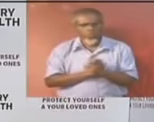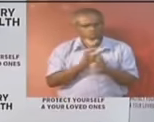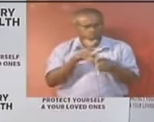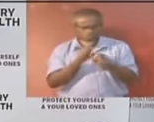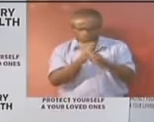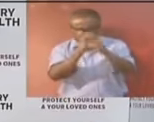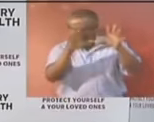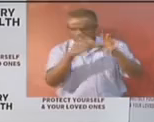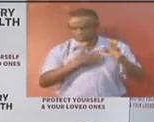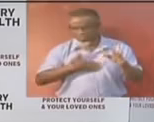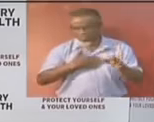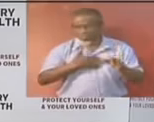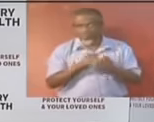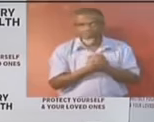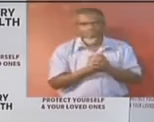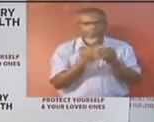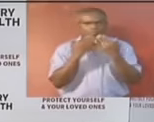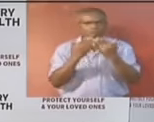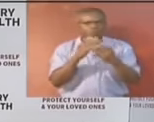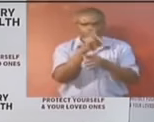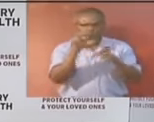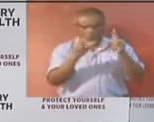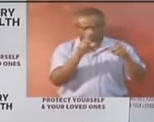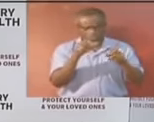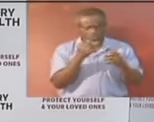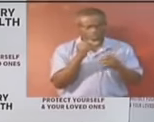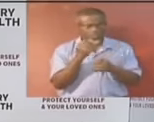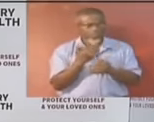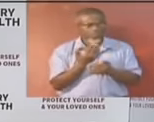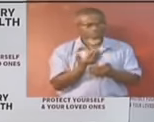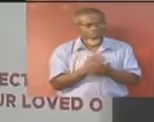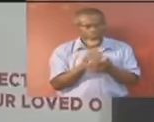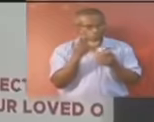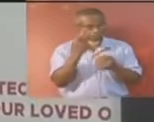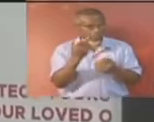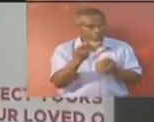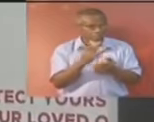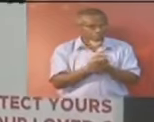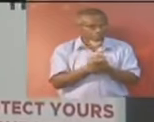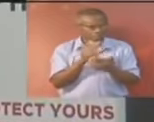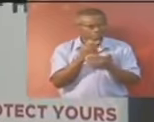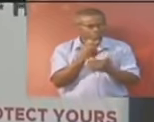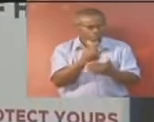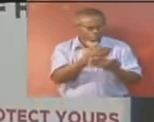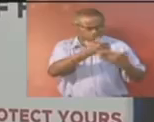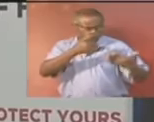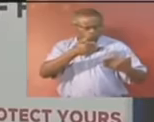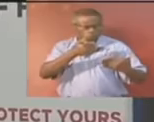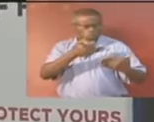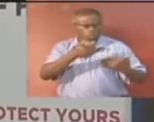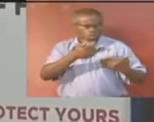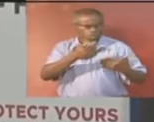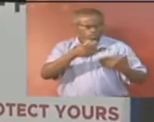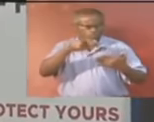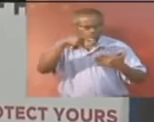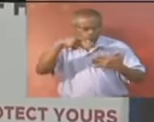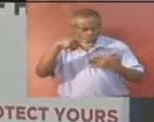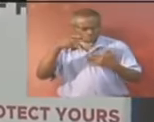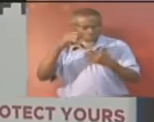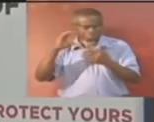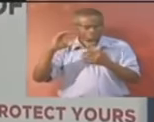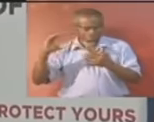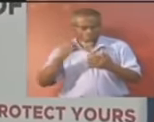Okay, thank you for those questions. Now, as we have said before, as Professor Carrington also just pointed out, there